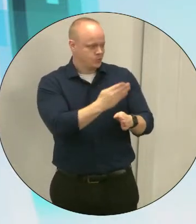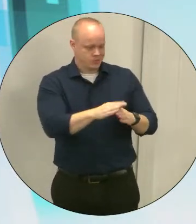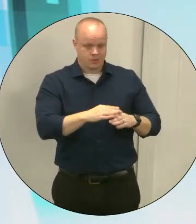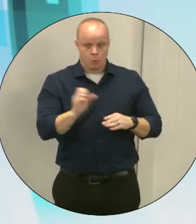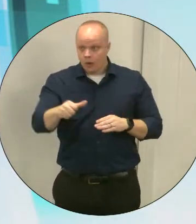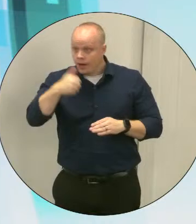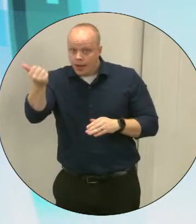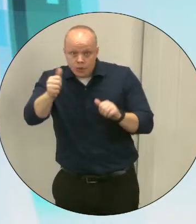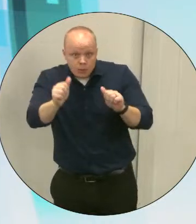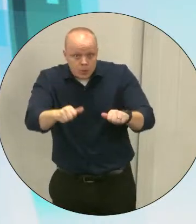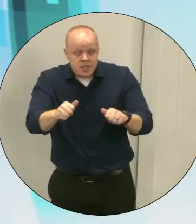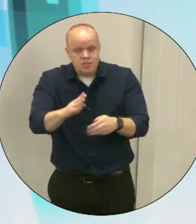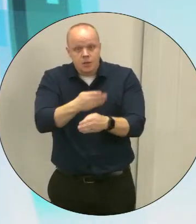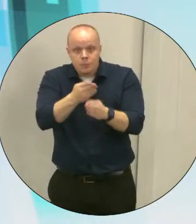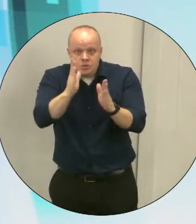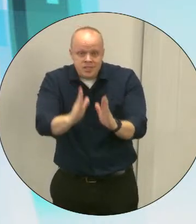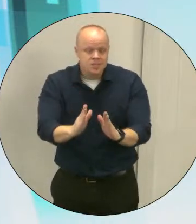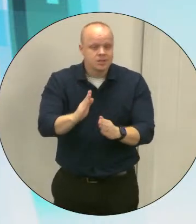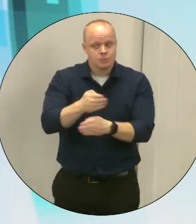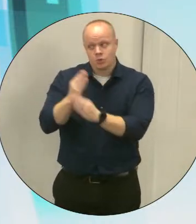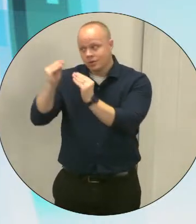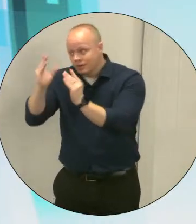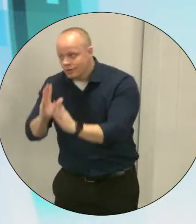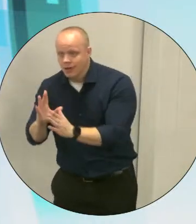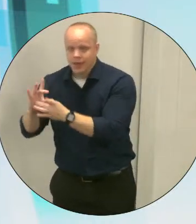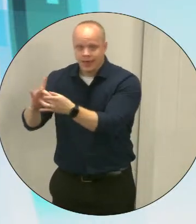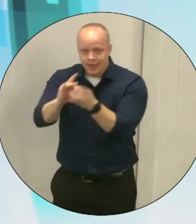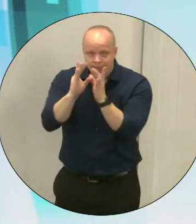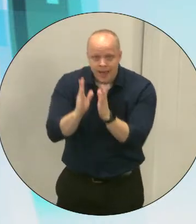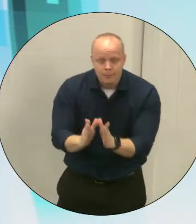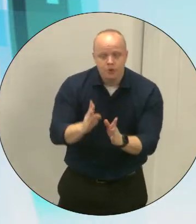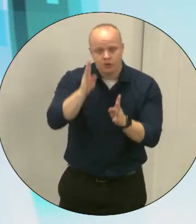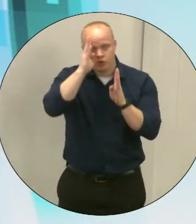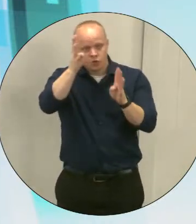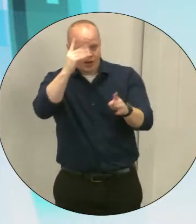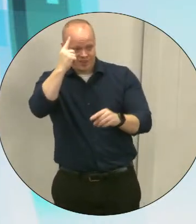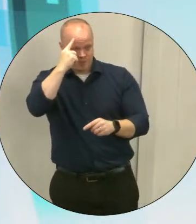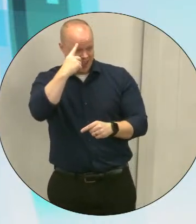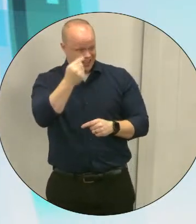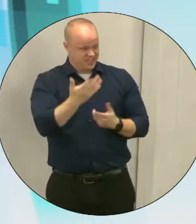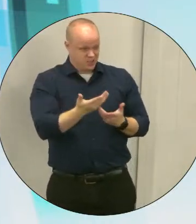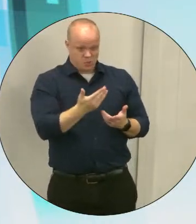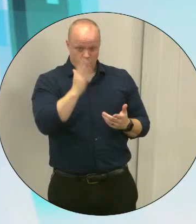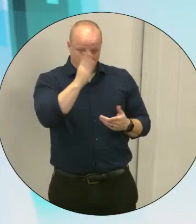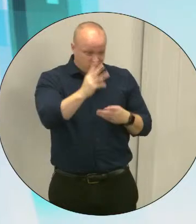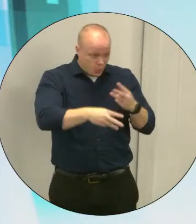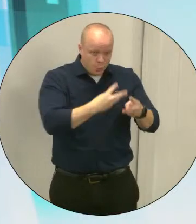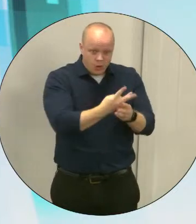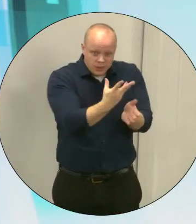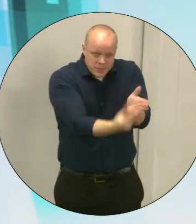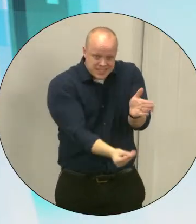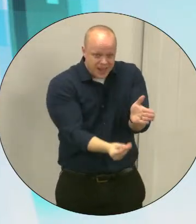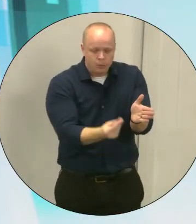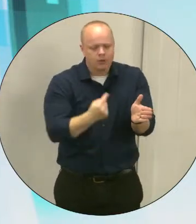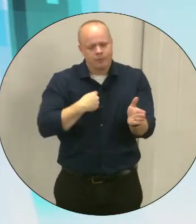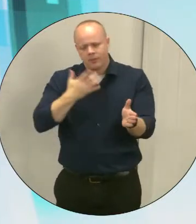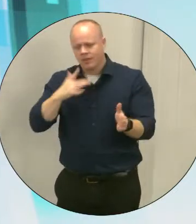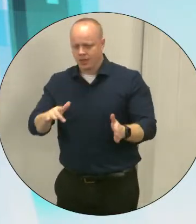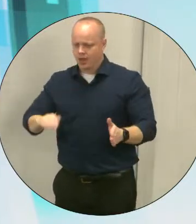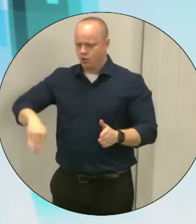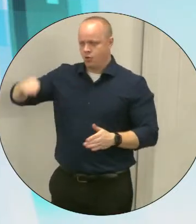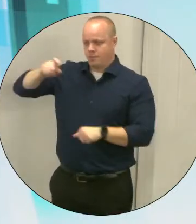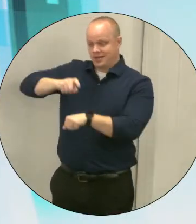other potential musicians, music educators, collaborators, creative minds, and innovators will the world miss out on? I am lucky I grew up in a time